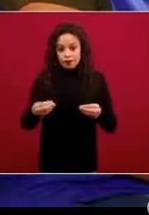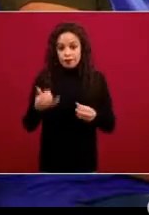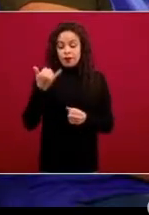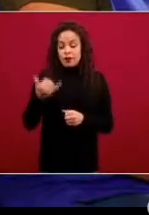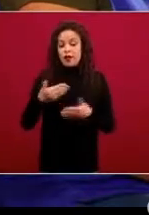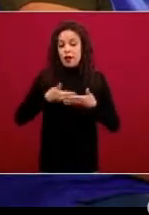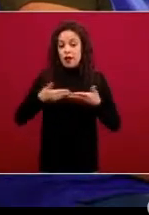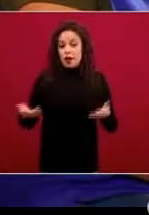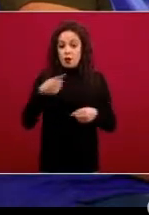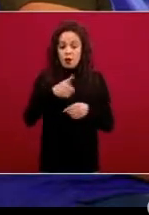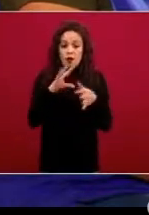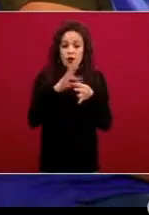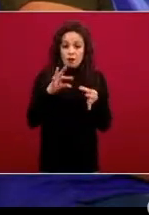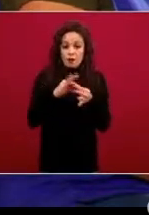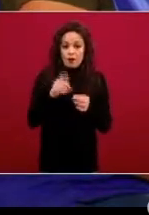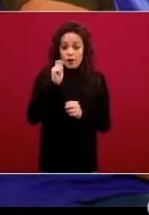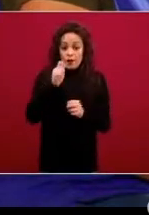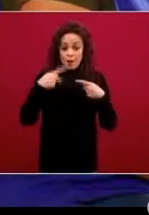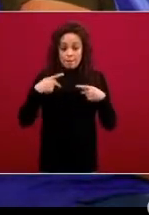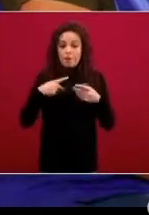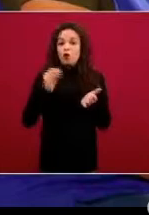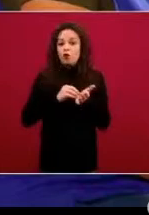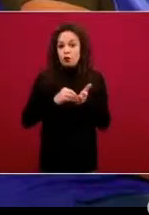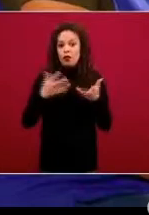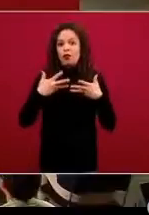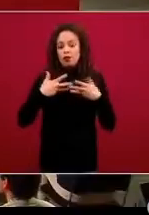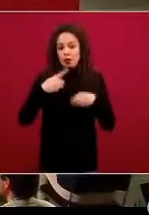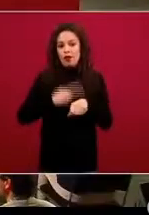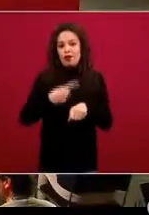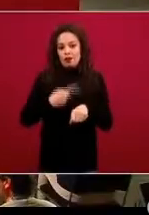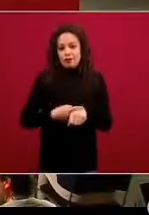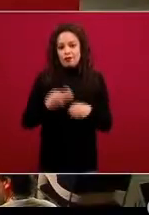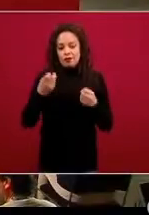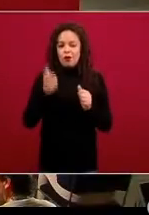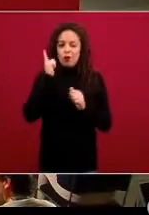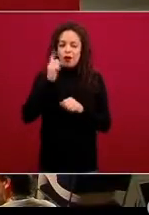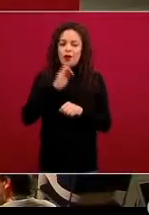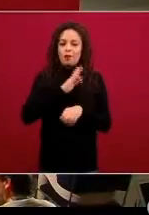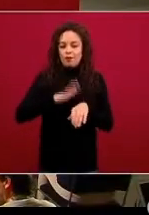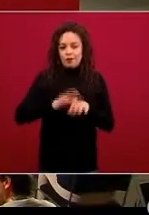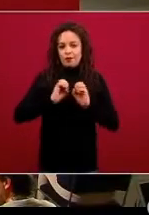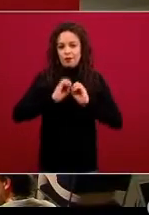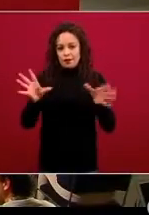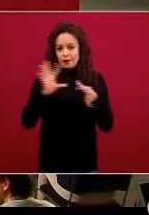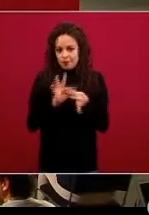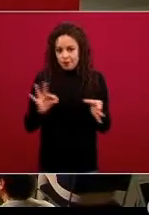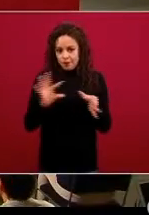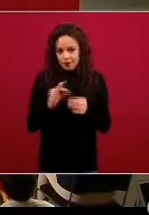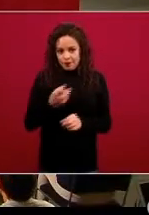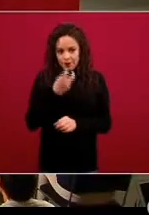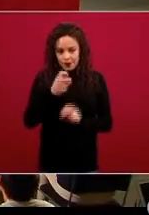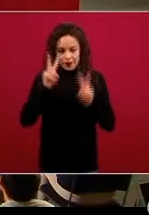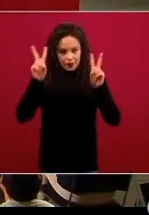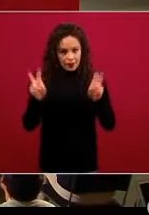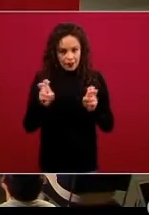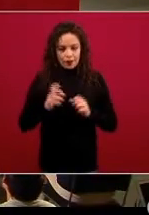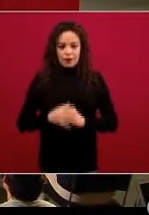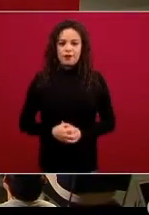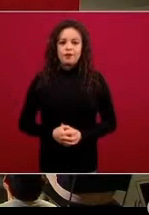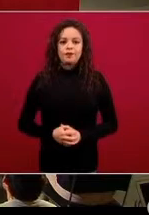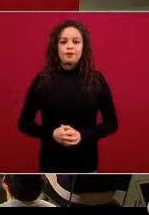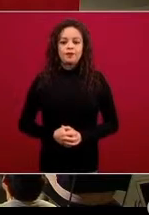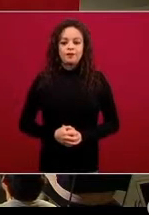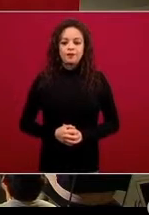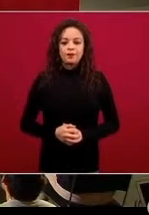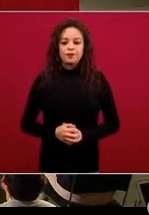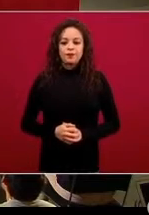you please make a comment on that? Could you please comment? If you could also include information